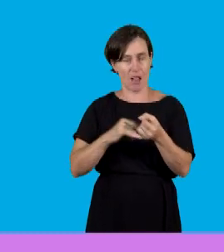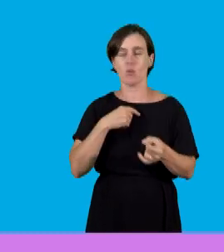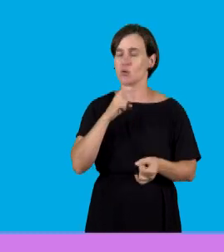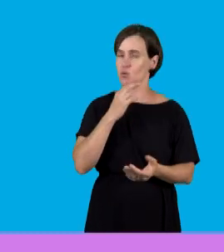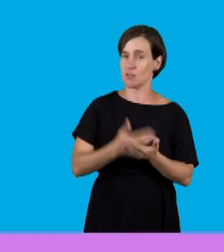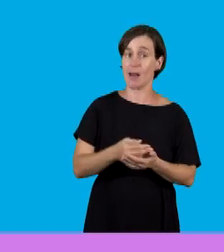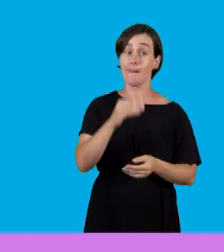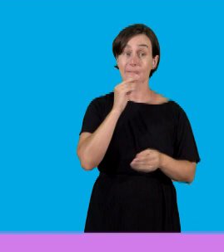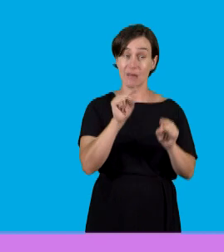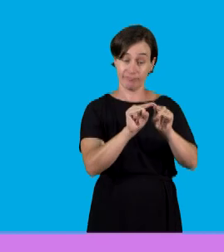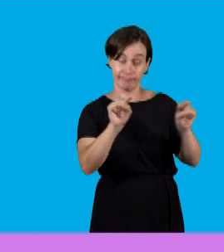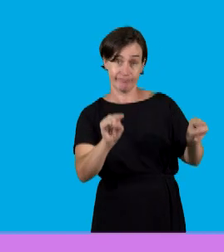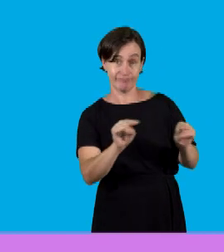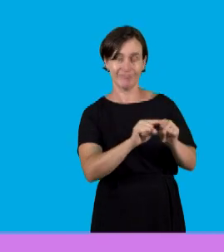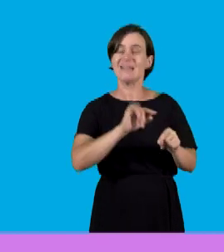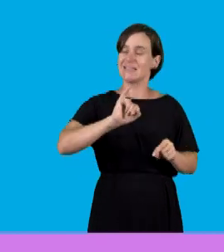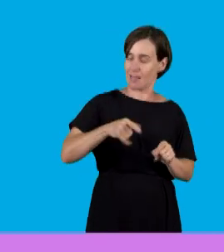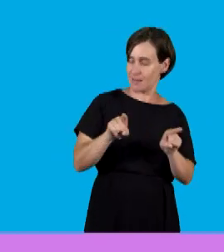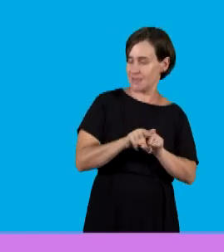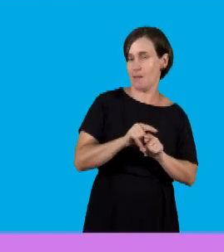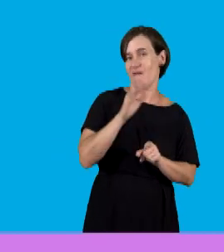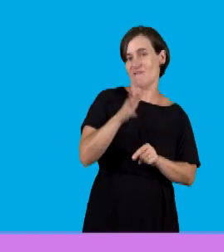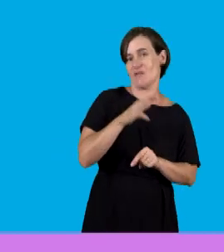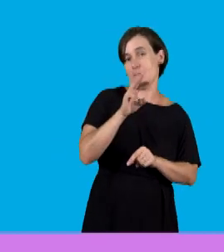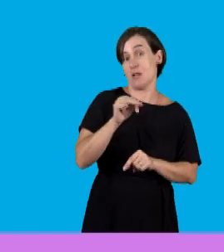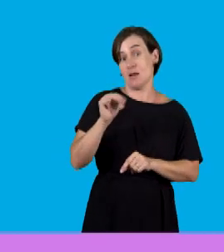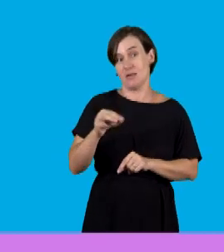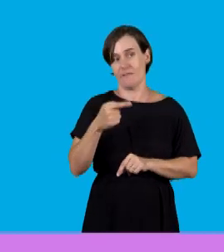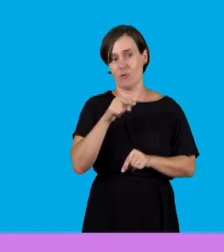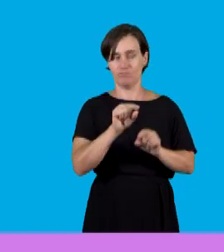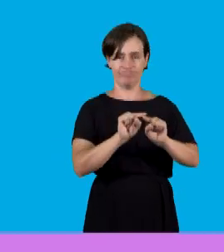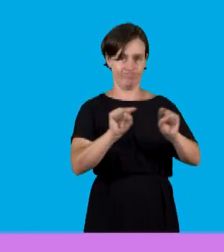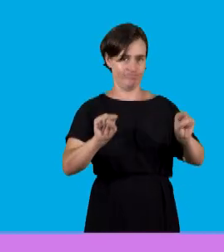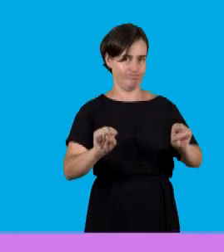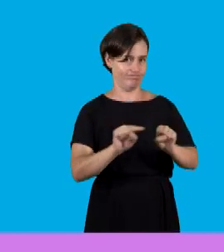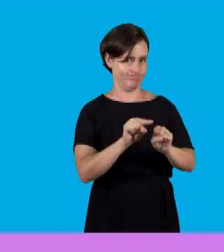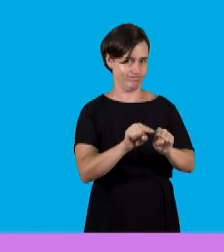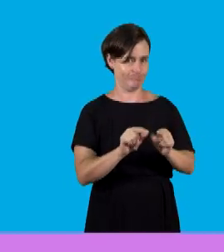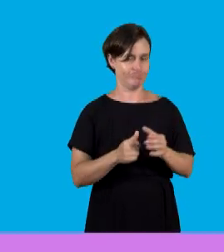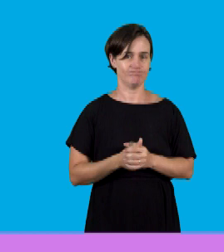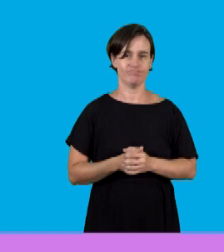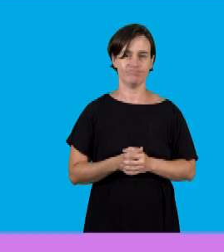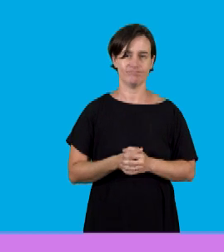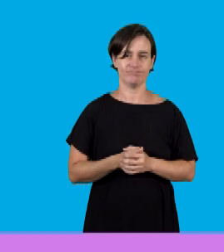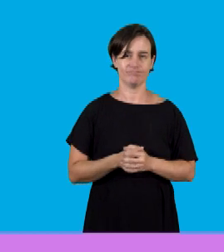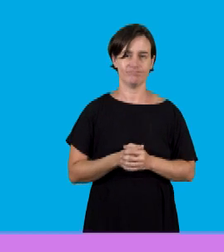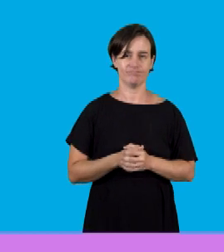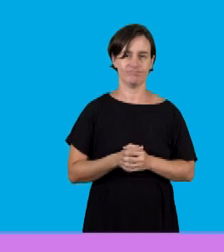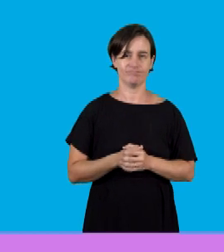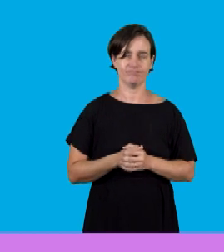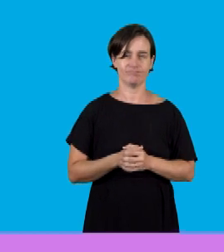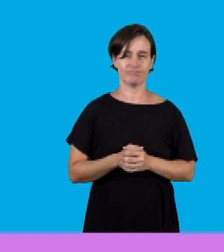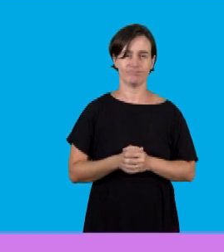our bar length, it's still 15 millimeters is to 20 meters. So we calculate the actual